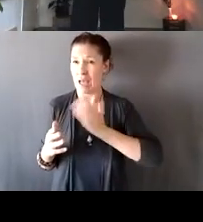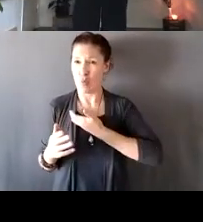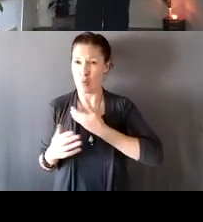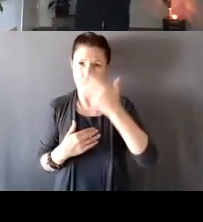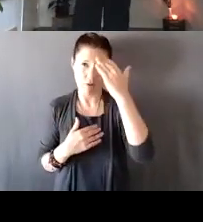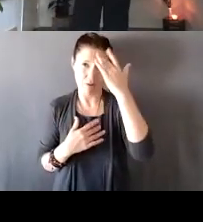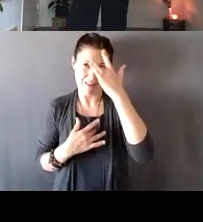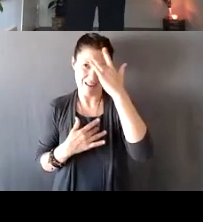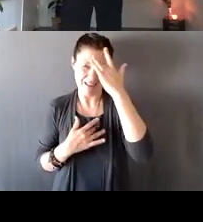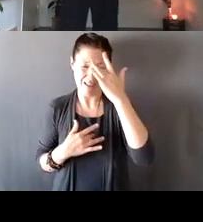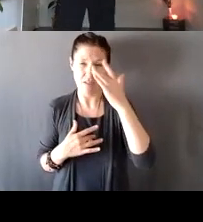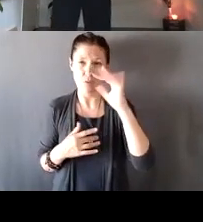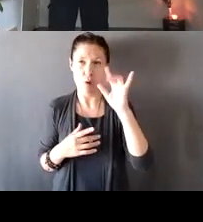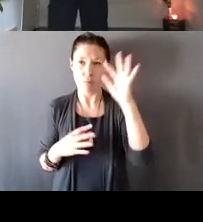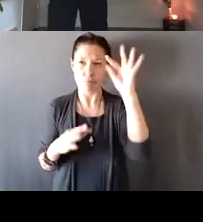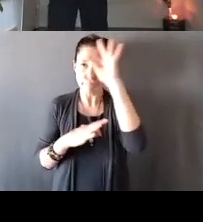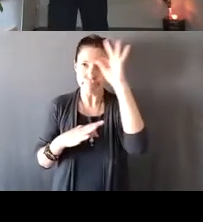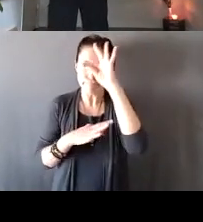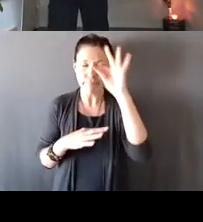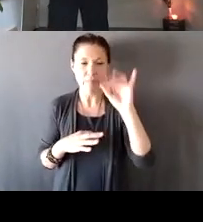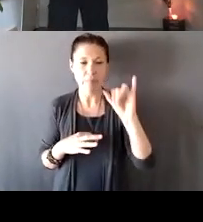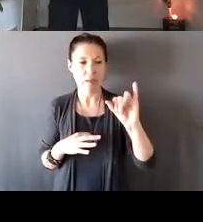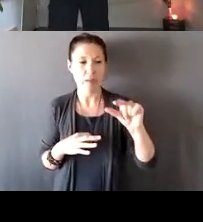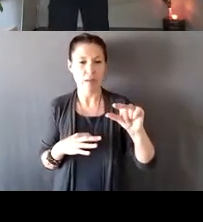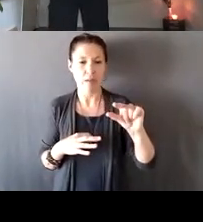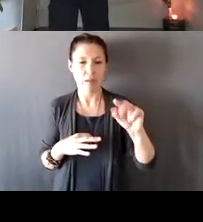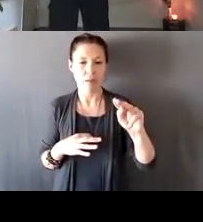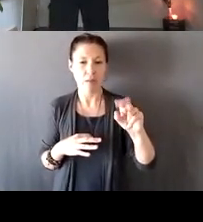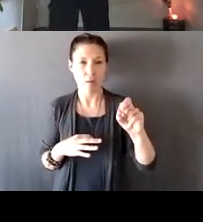So here is the Sanskrit,